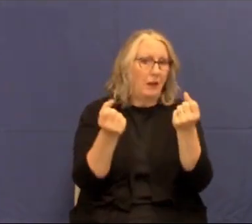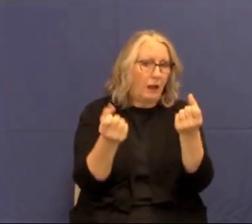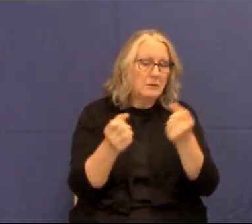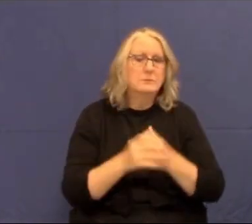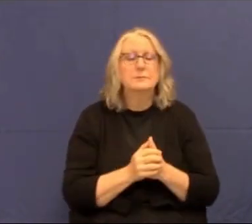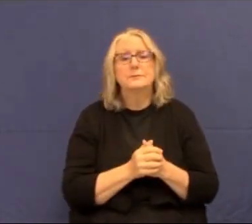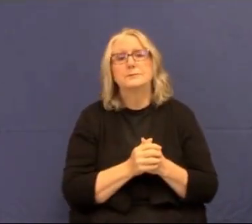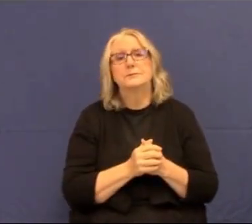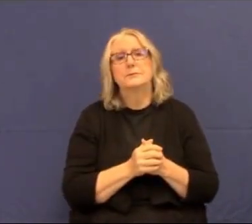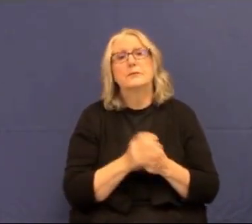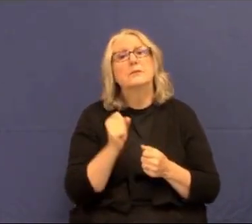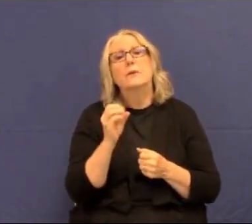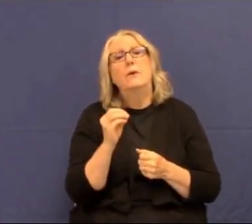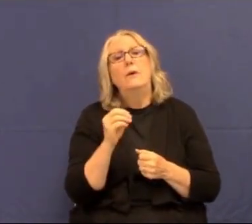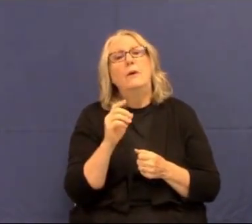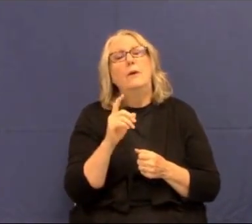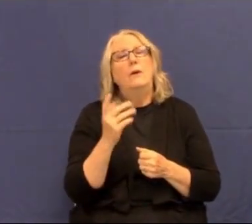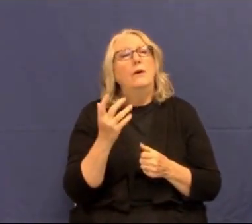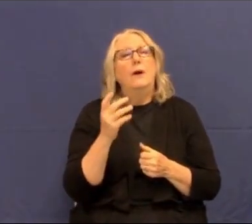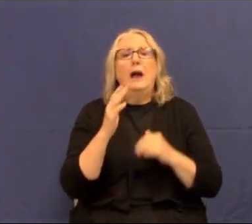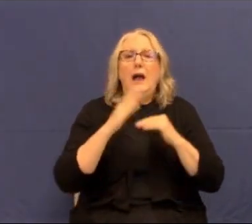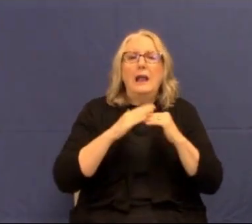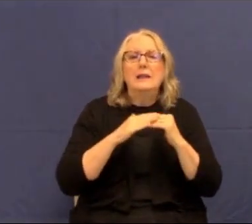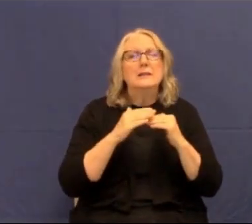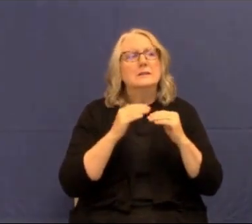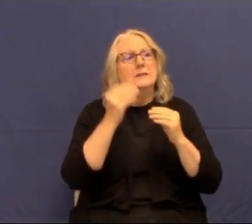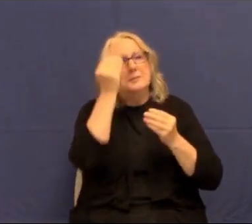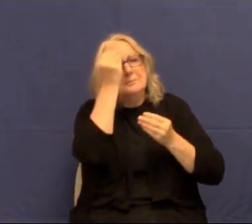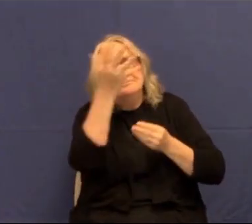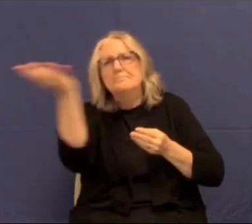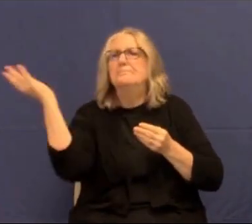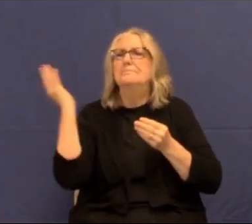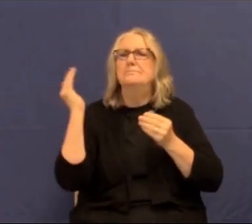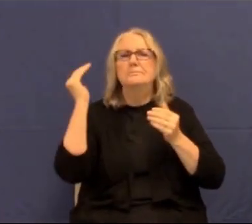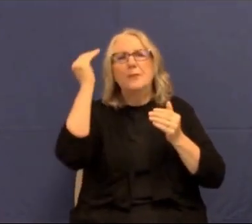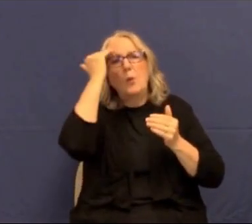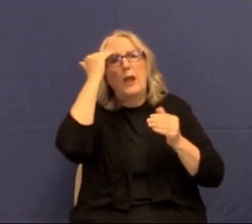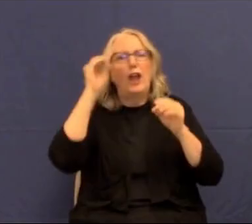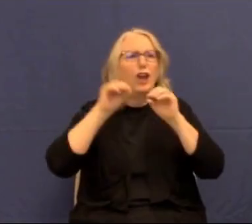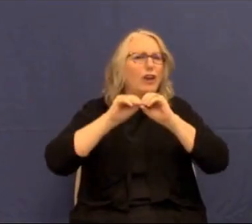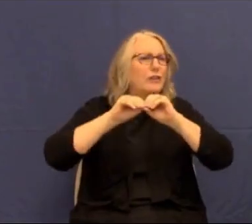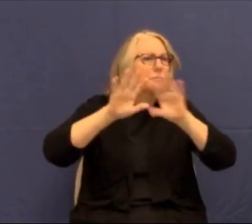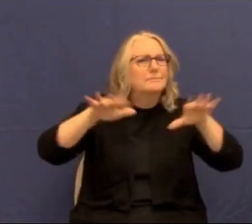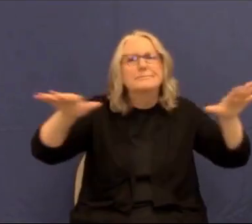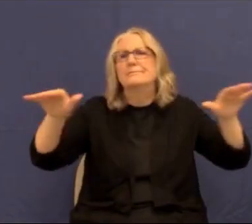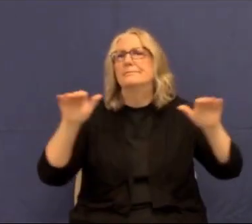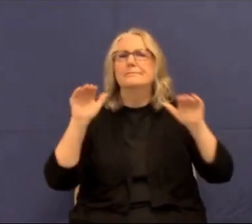will do sign. And so just, at least making people aware of those,